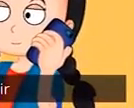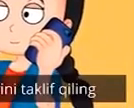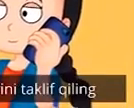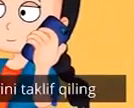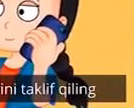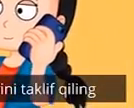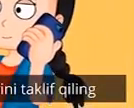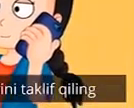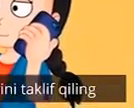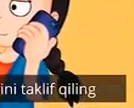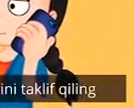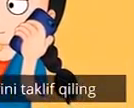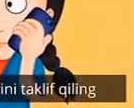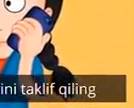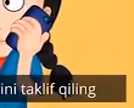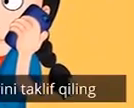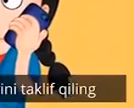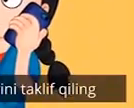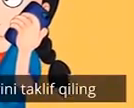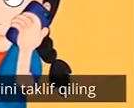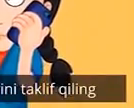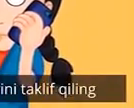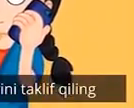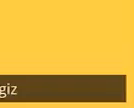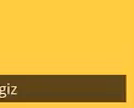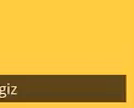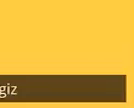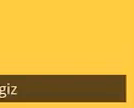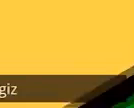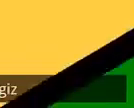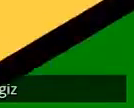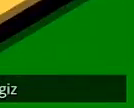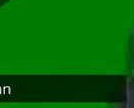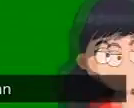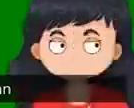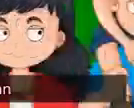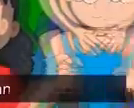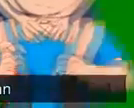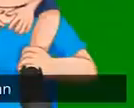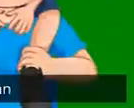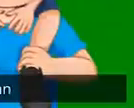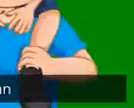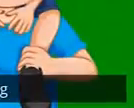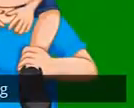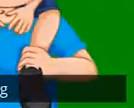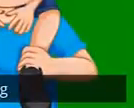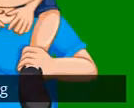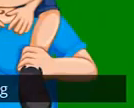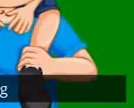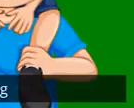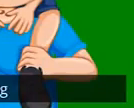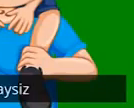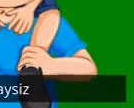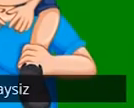up to and think of a way to help them or a reason to get together. Talk to teachers, friends of parents, and other adults you know about